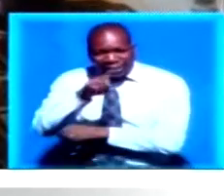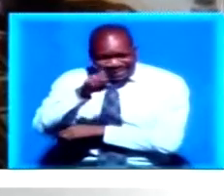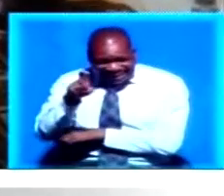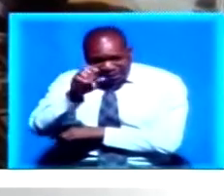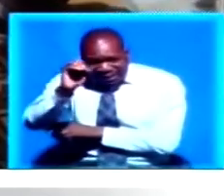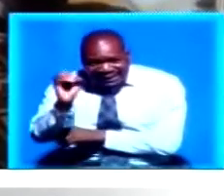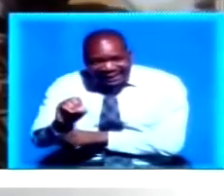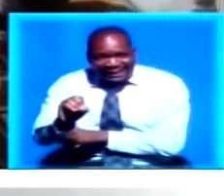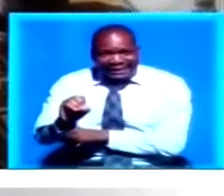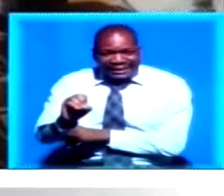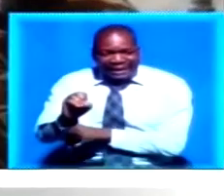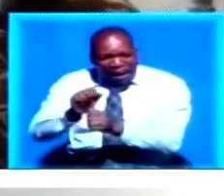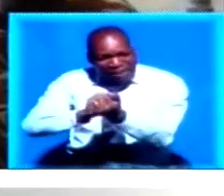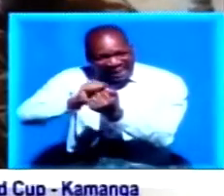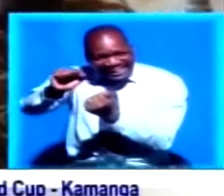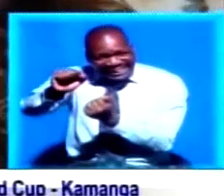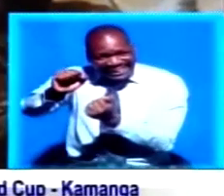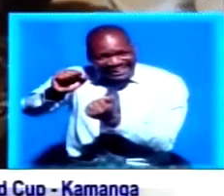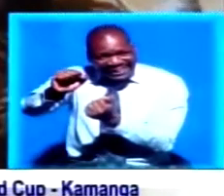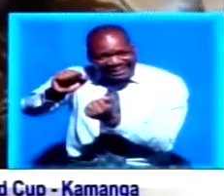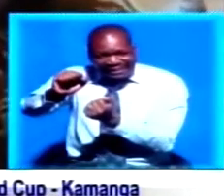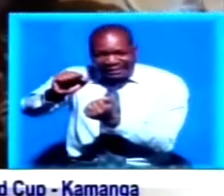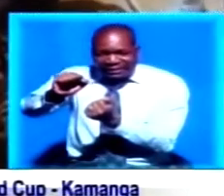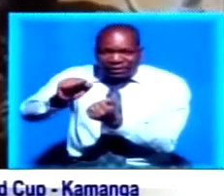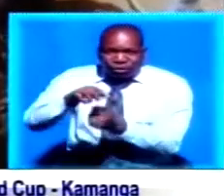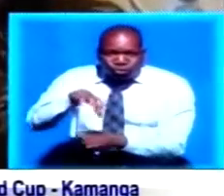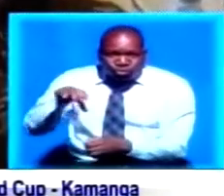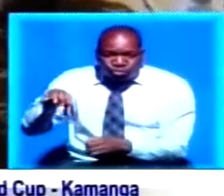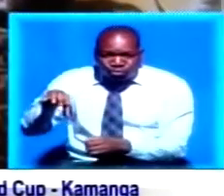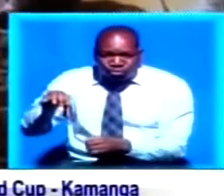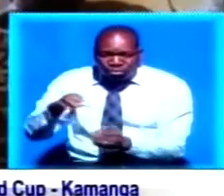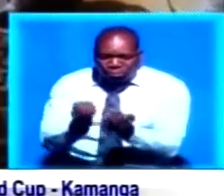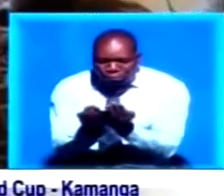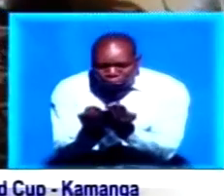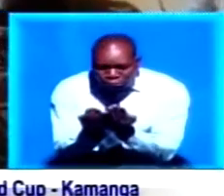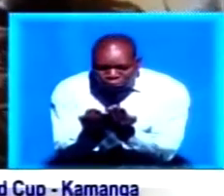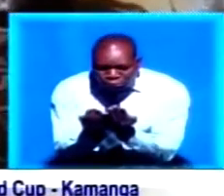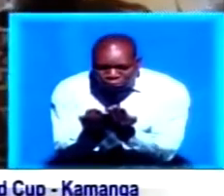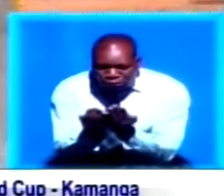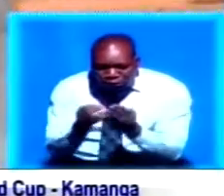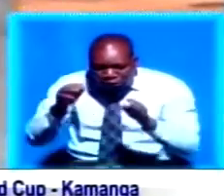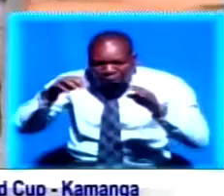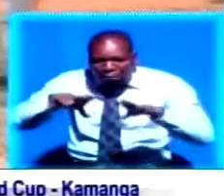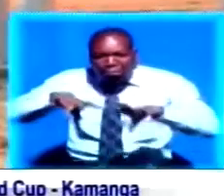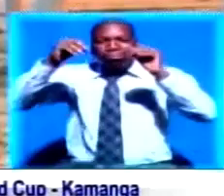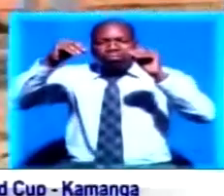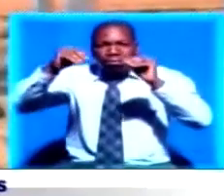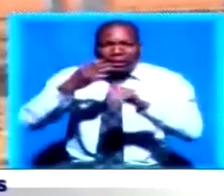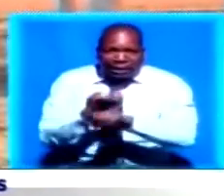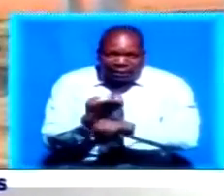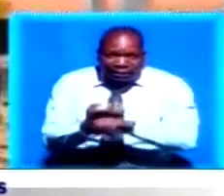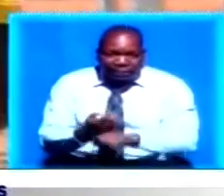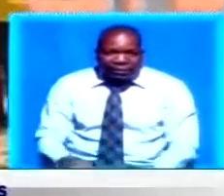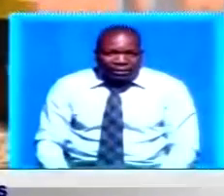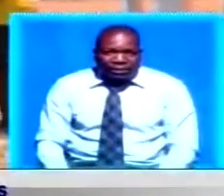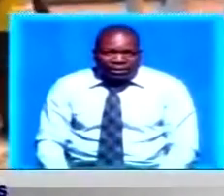pass, it becomes difficult for children to continue studying when the power is off. For Mrs. Lungu, all